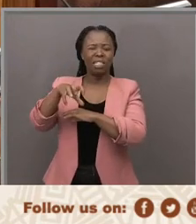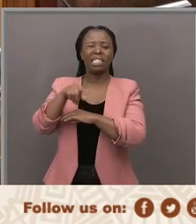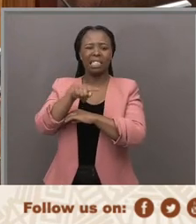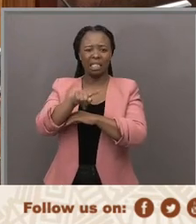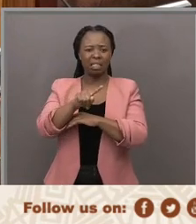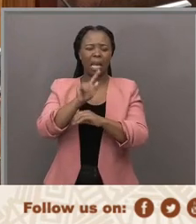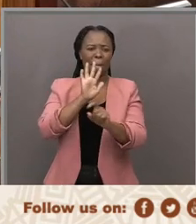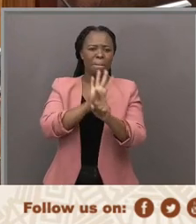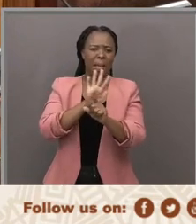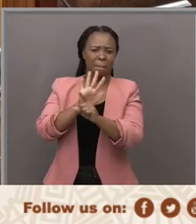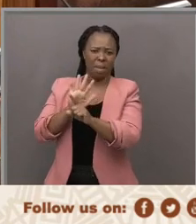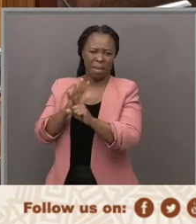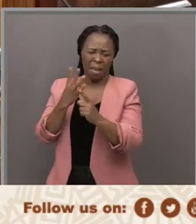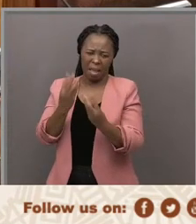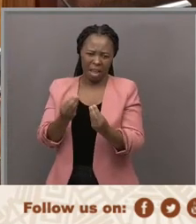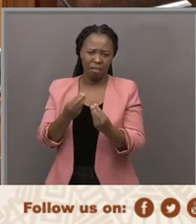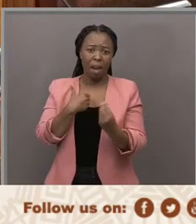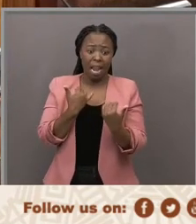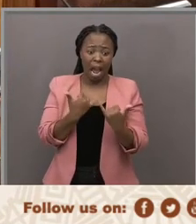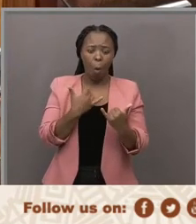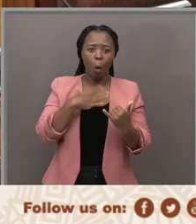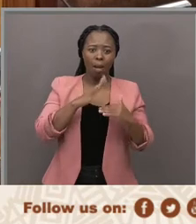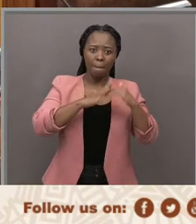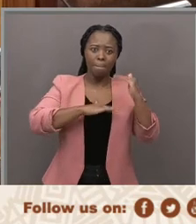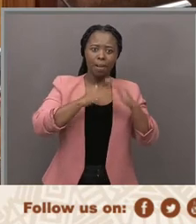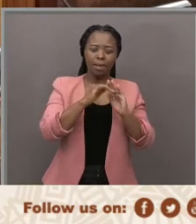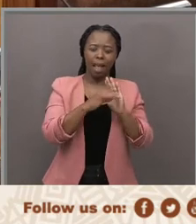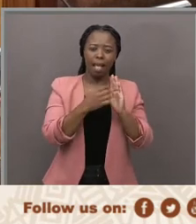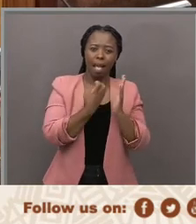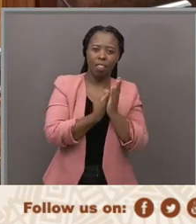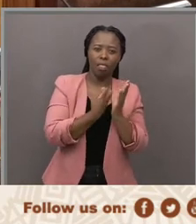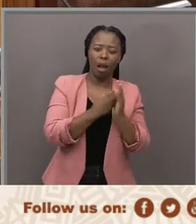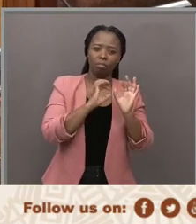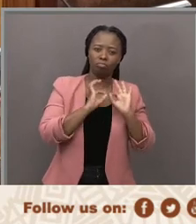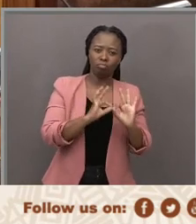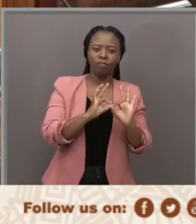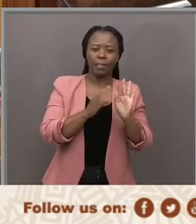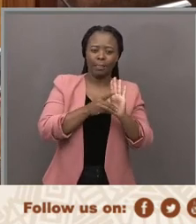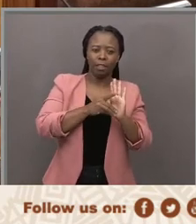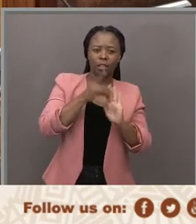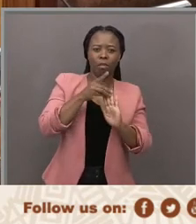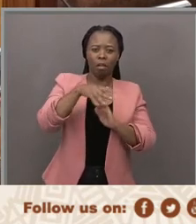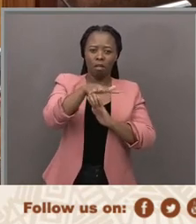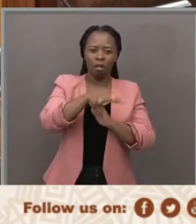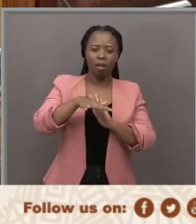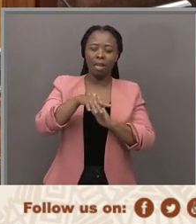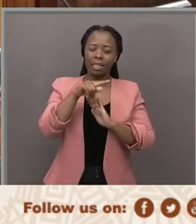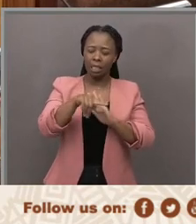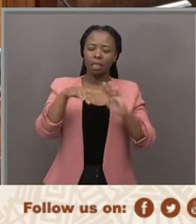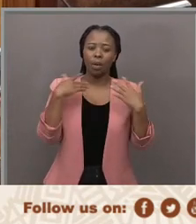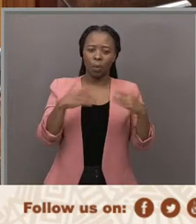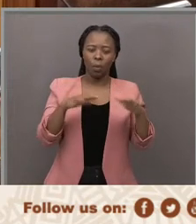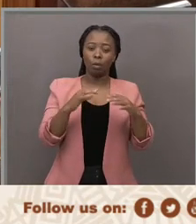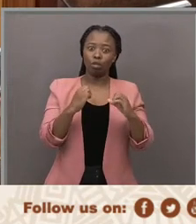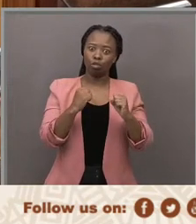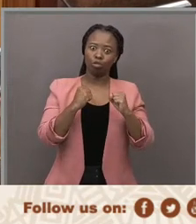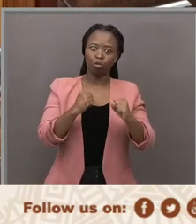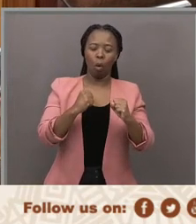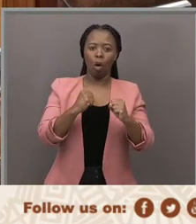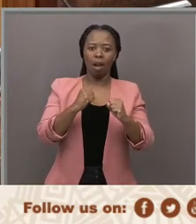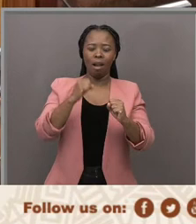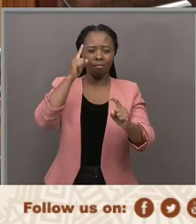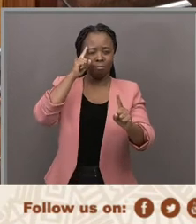build a capable, ethical, and developmental state as a powerful weapon to create the Gauteng of our